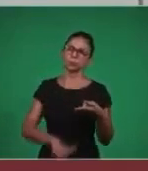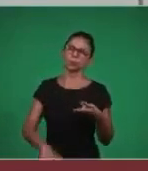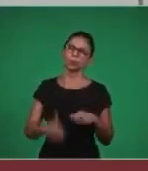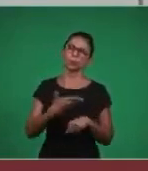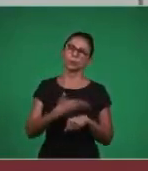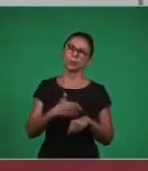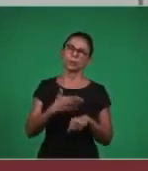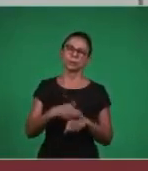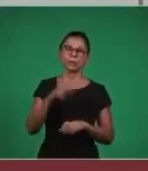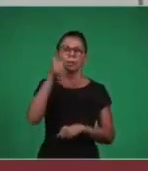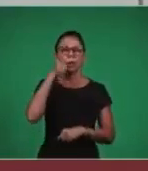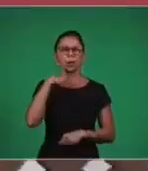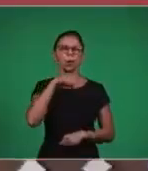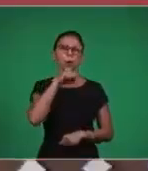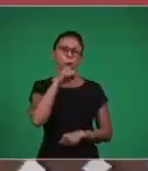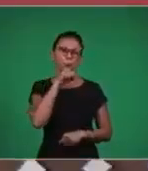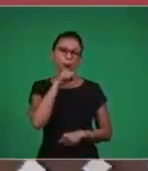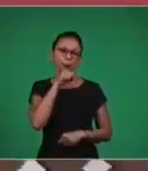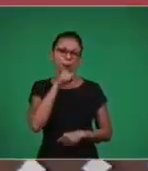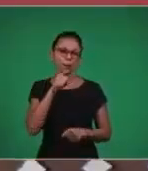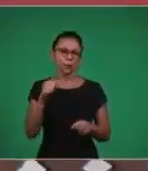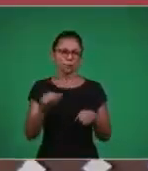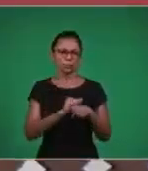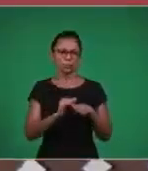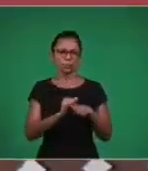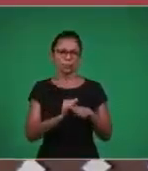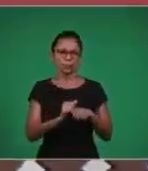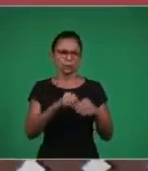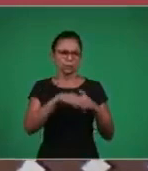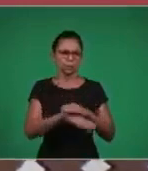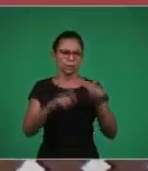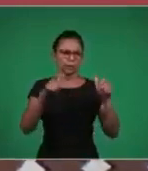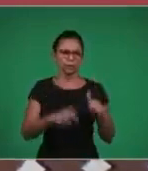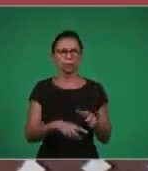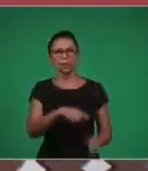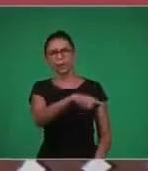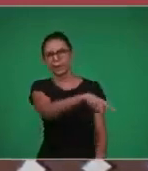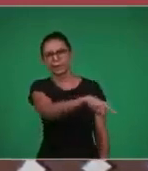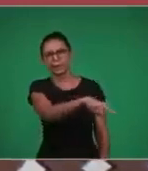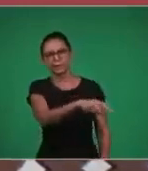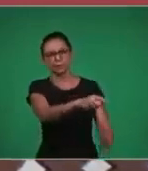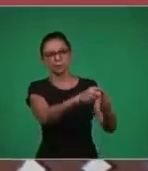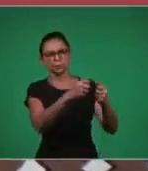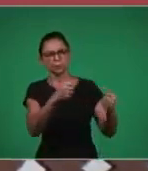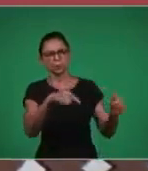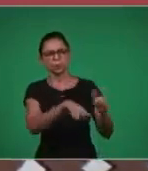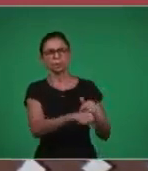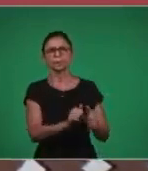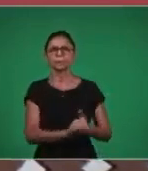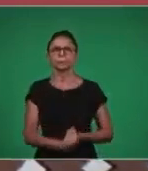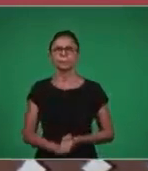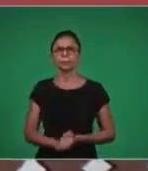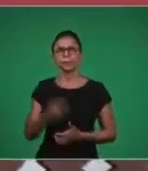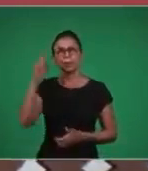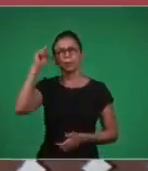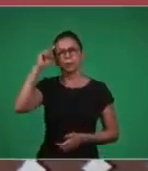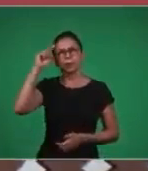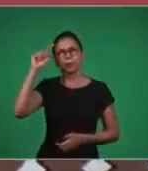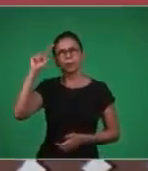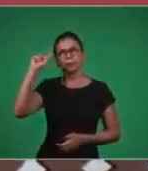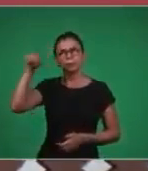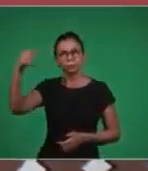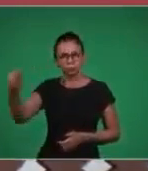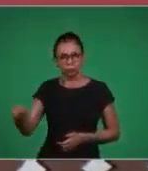Mom, where do I put the sneakers away? There's the place. The other day, they